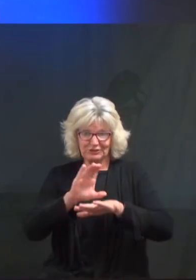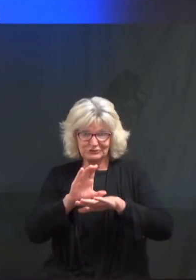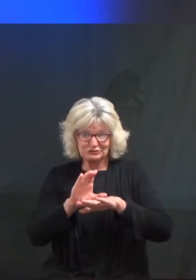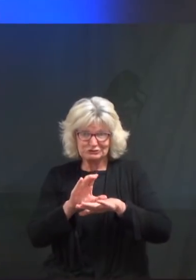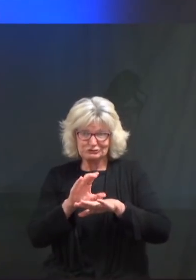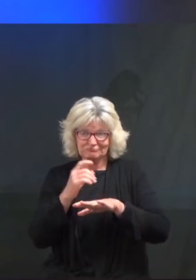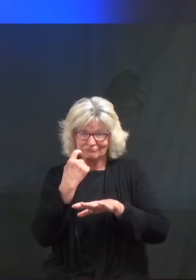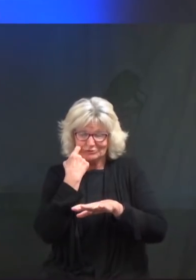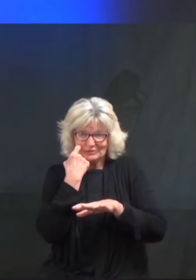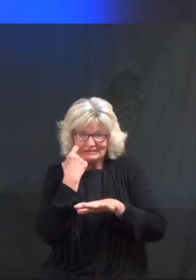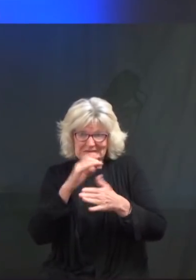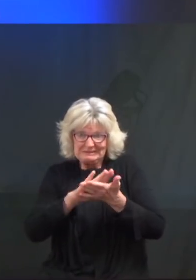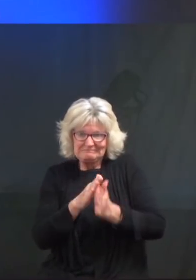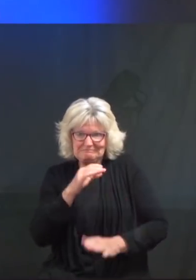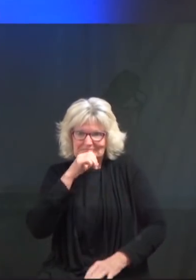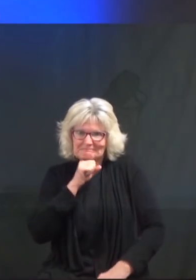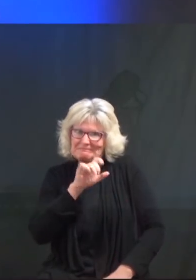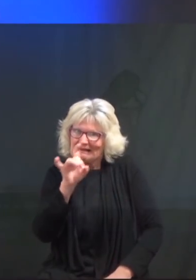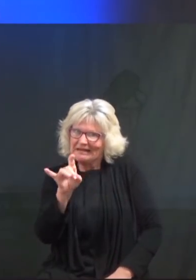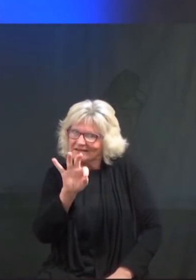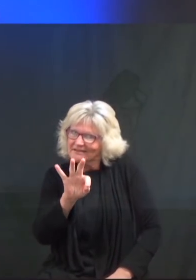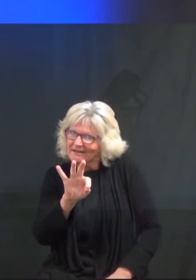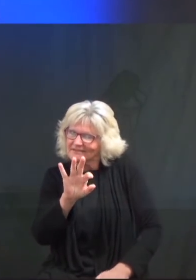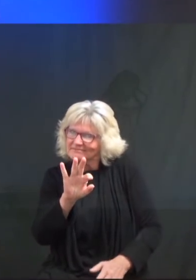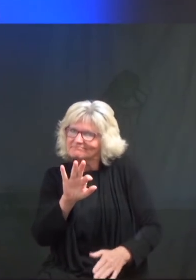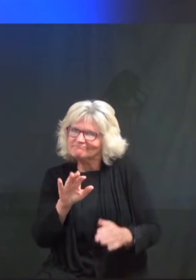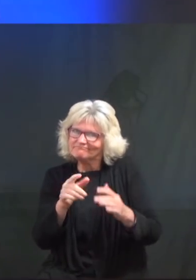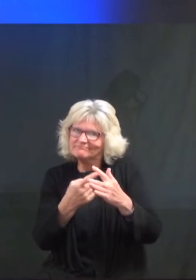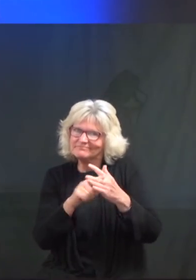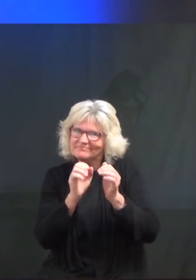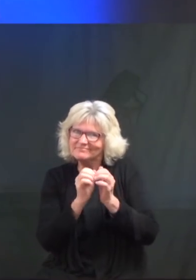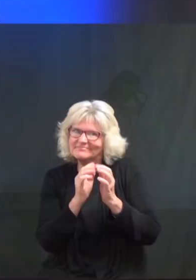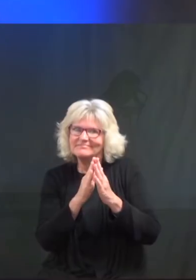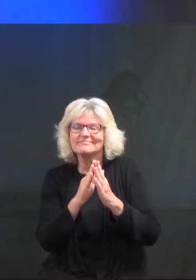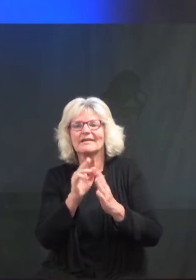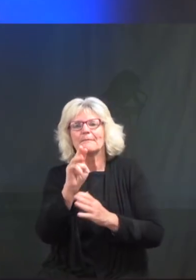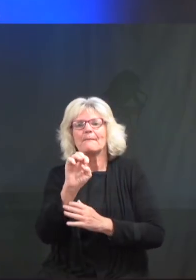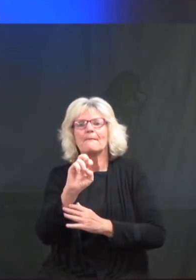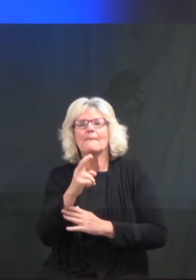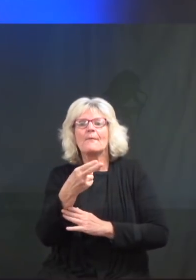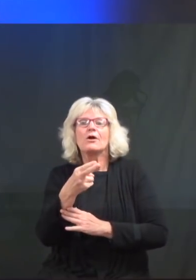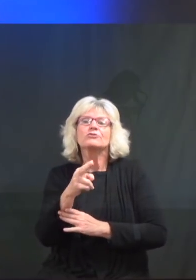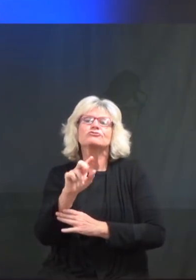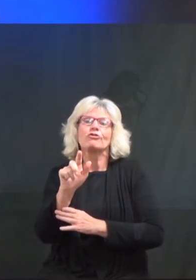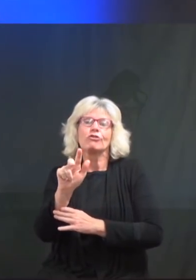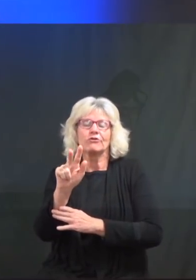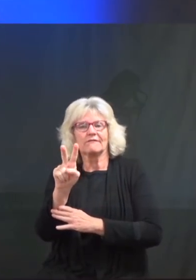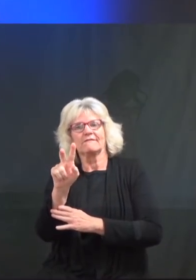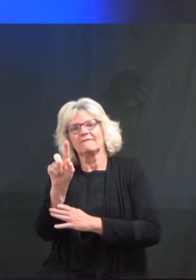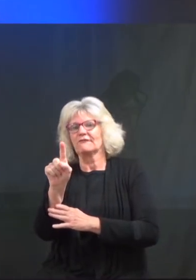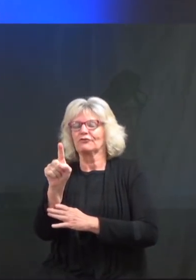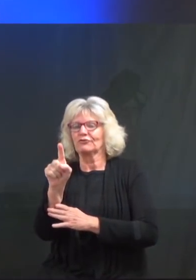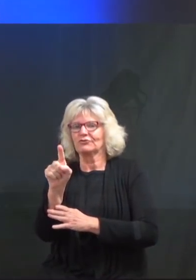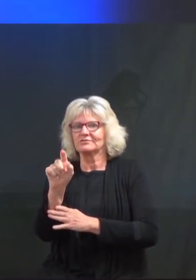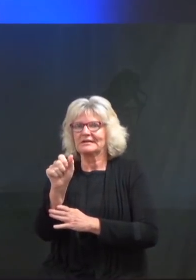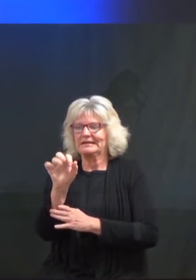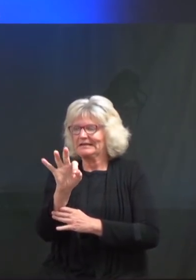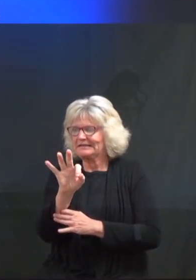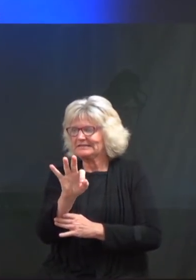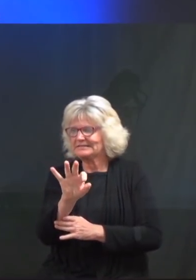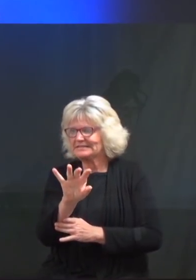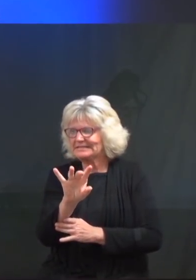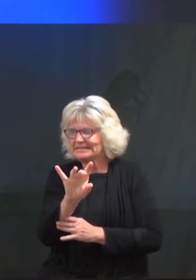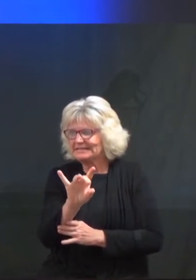Recently turned 89 years old. The church was born on March 31st, 1931. So belated happy